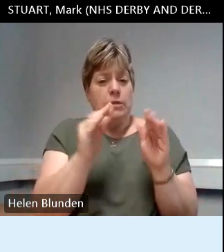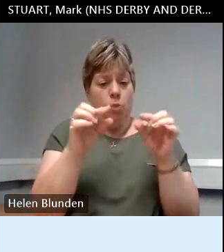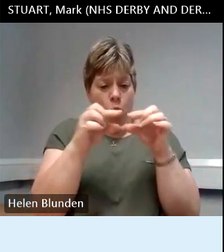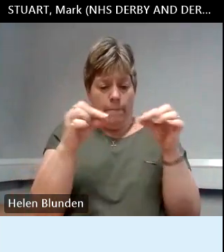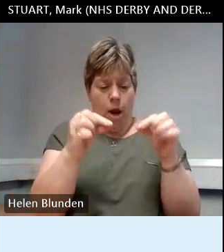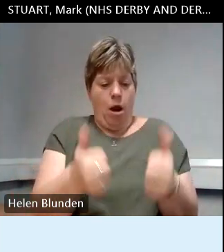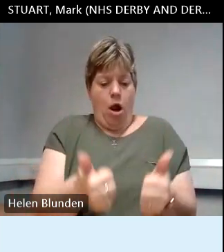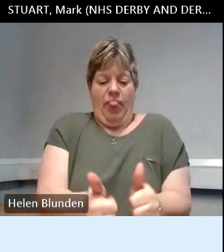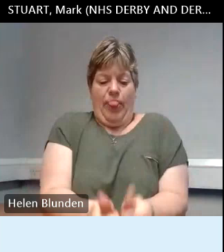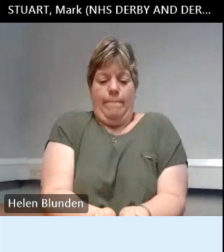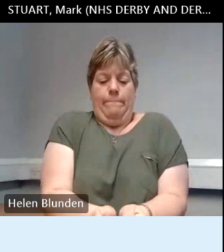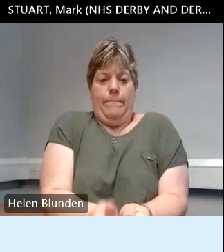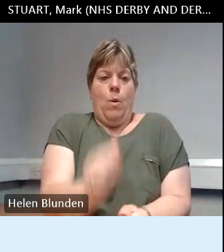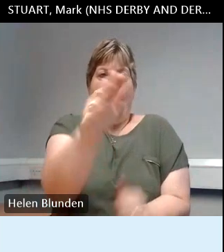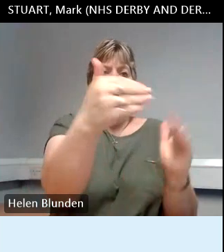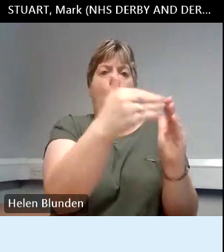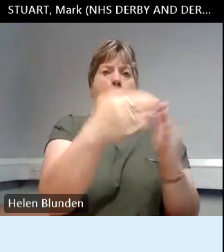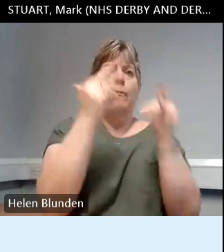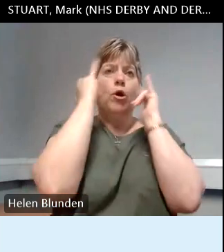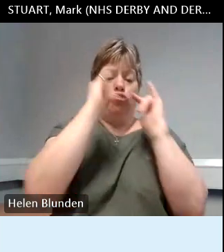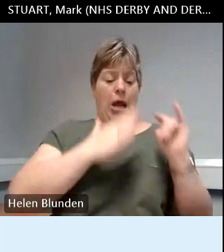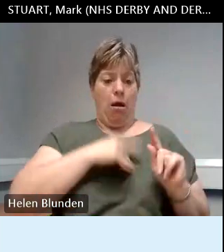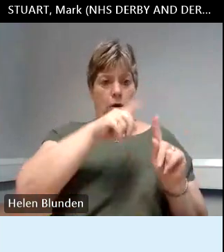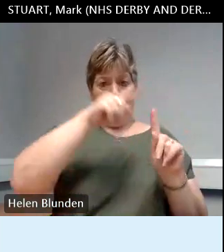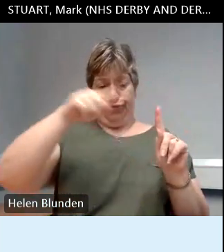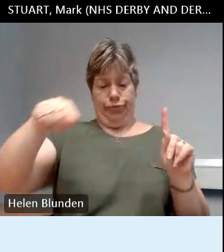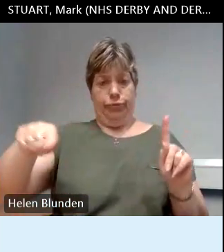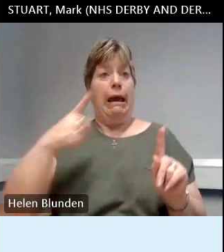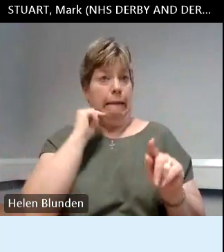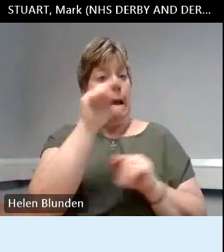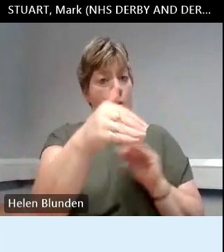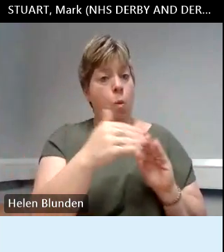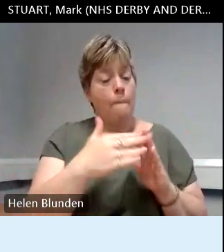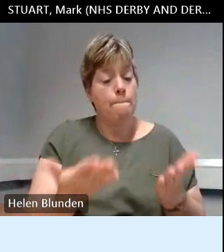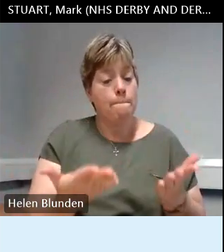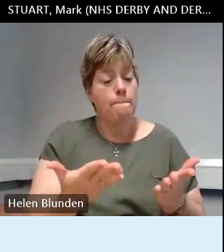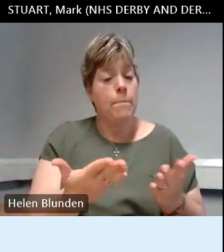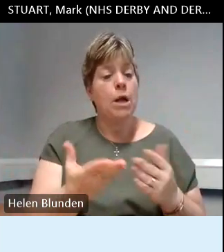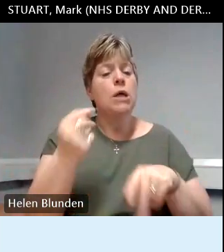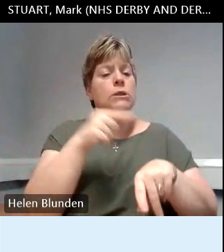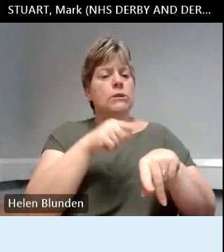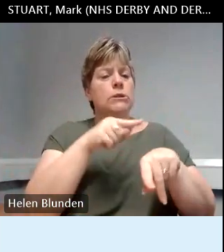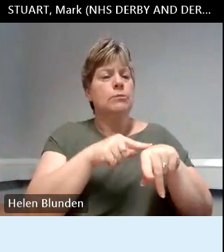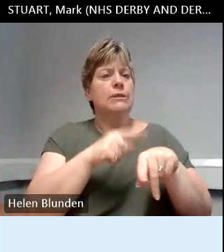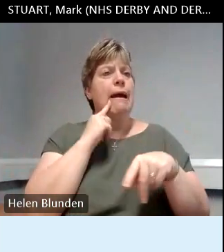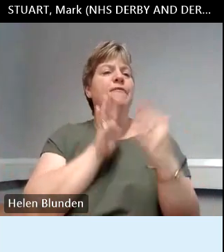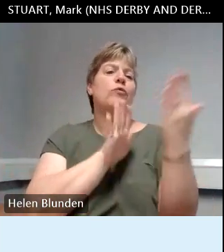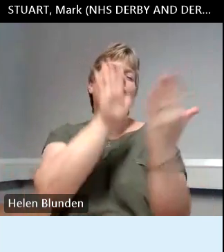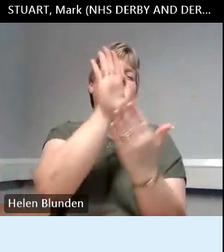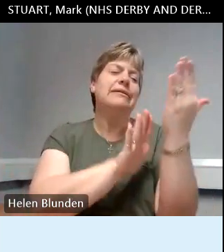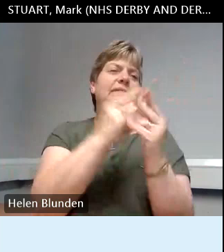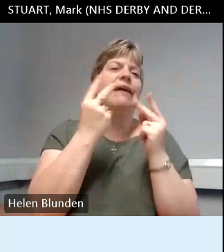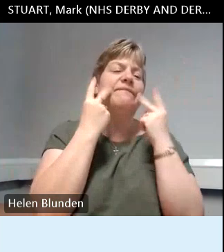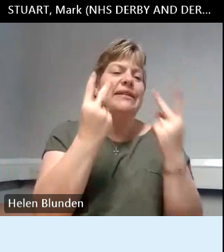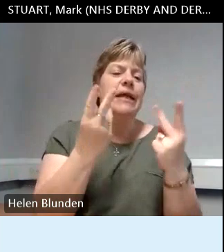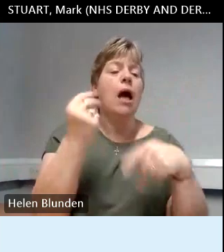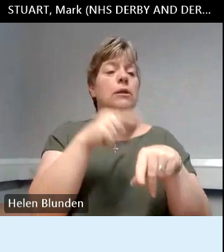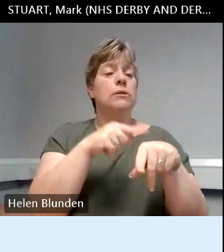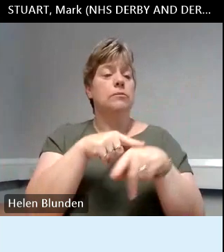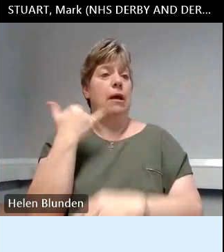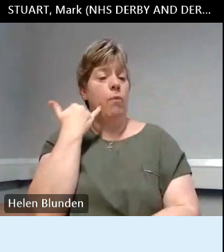thumbs on at home so we can check how your heart's working using those. Sometimes it's a face-to-face visit and sometimes it's phone